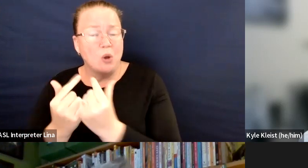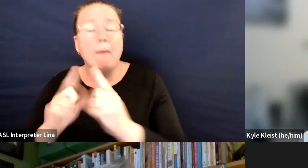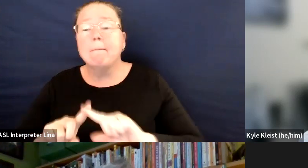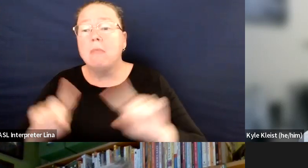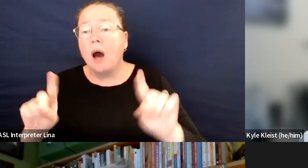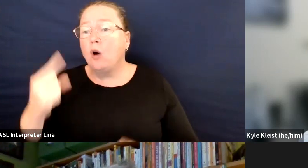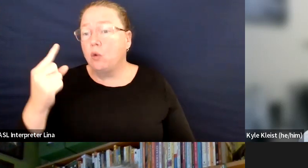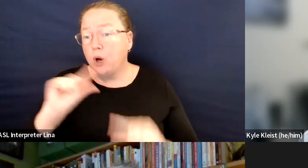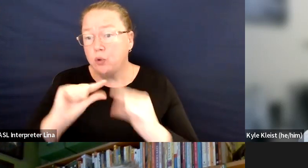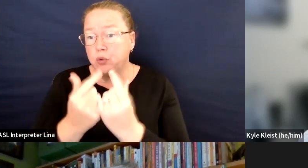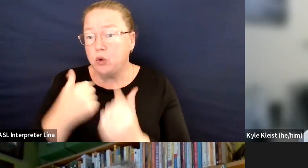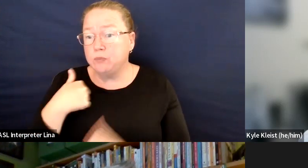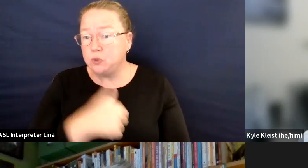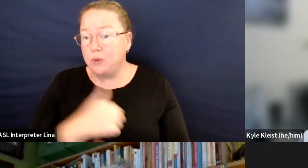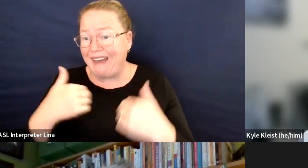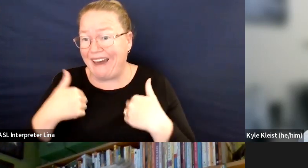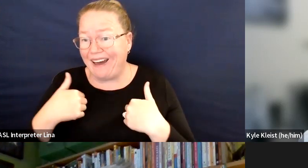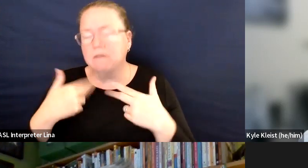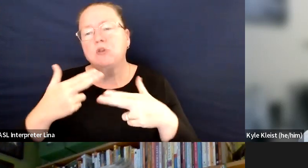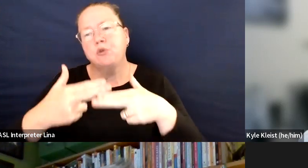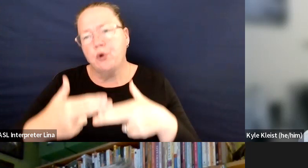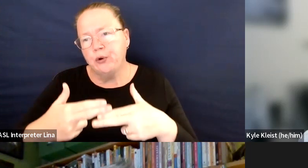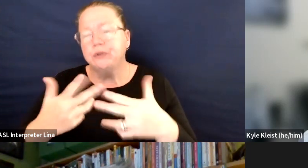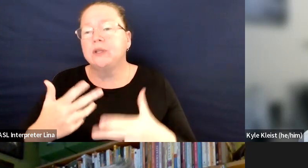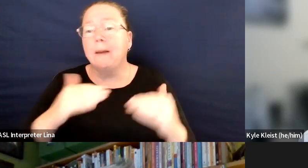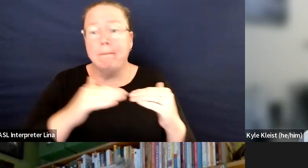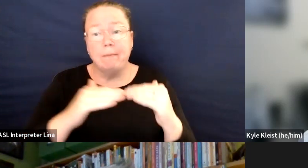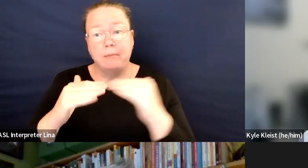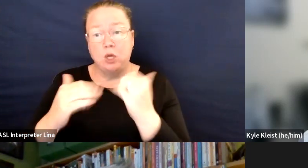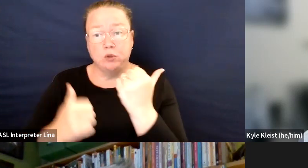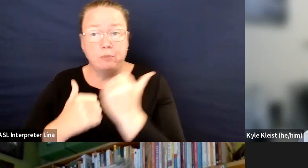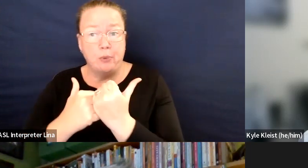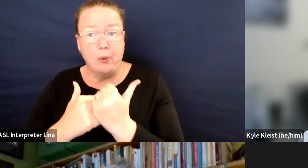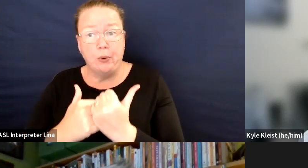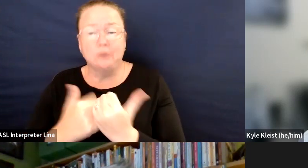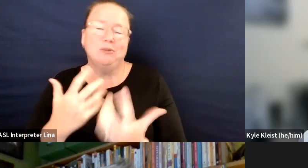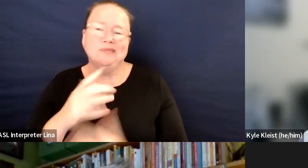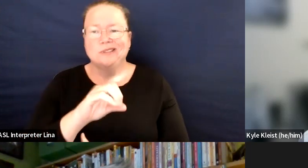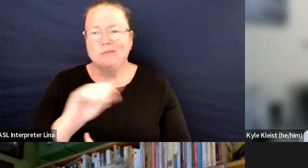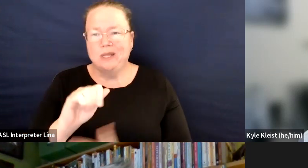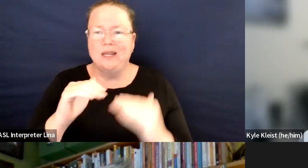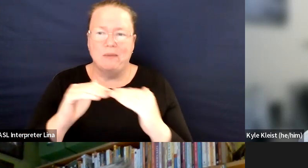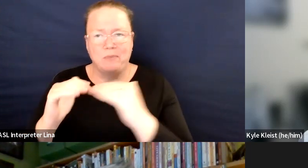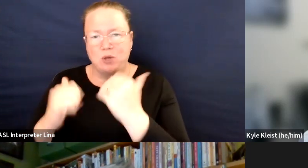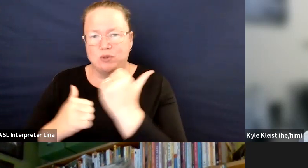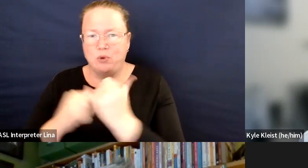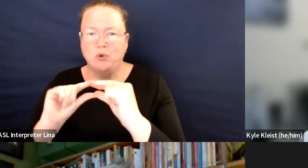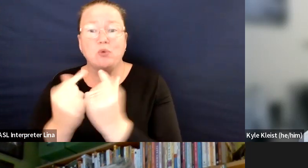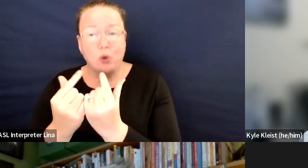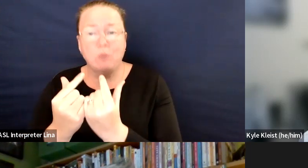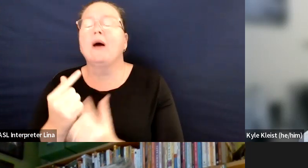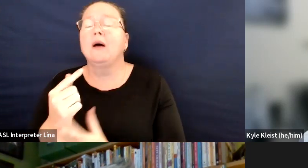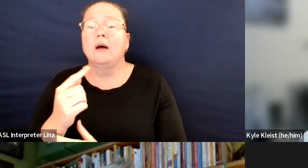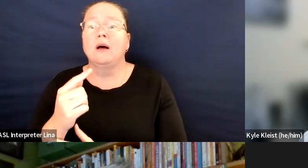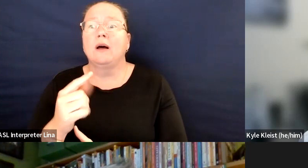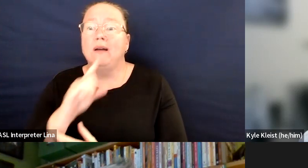of the groups we had was simply called peer support, disability peer support group. And it was